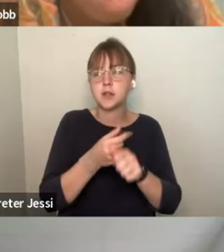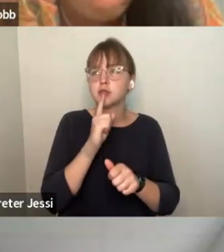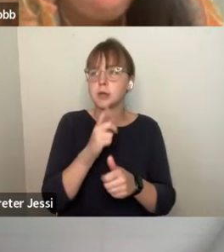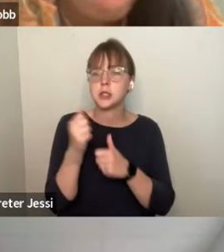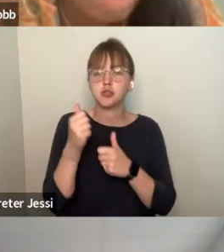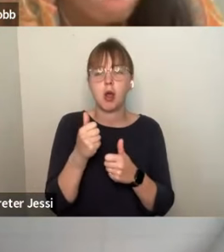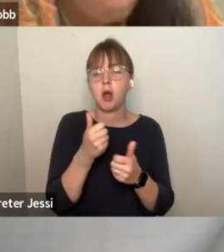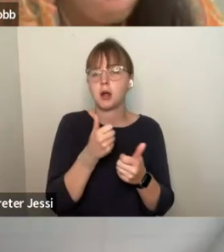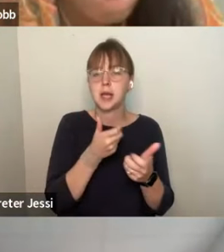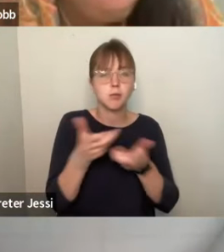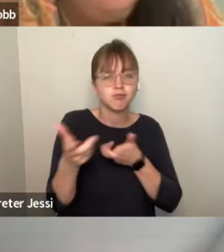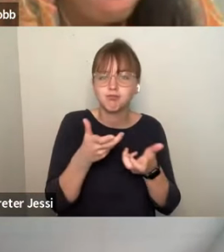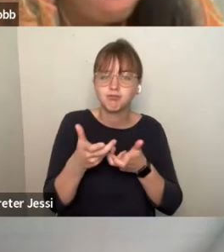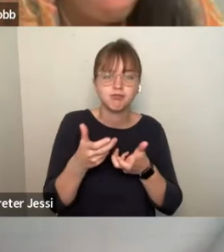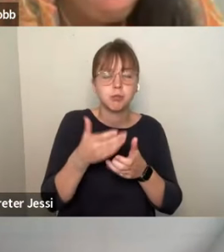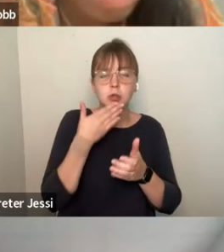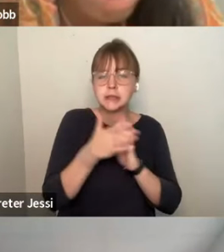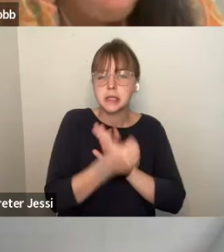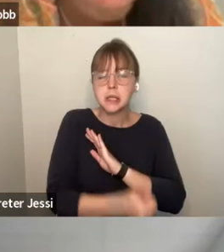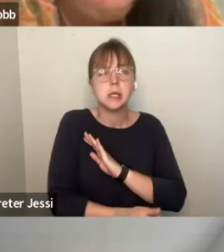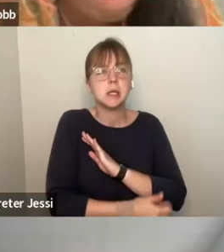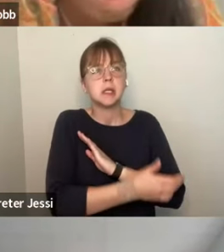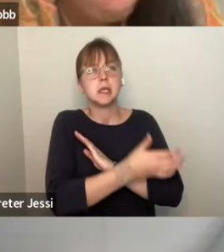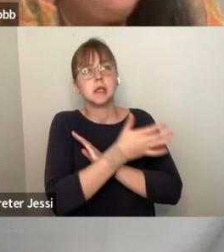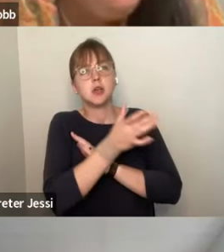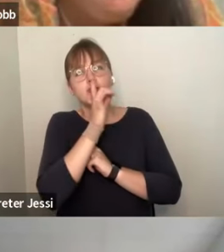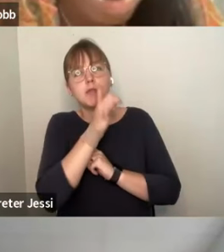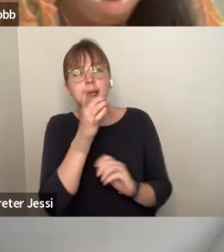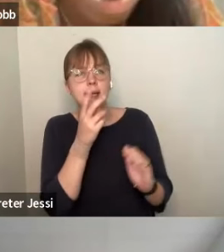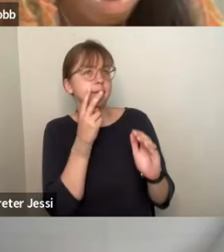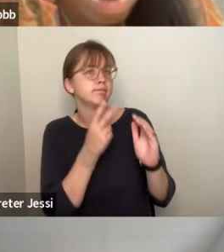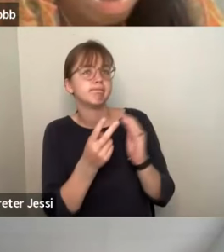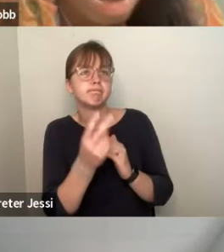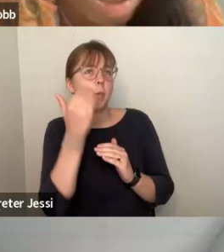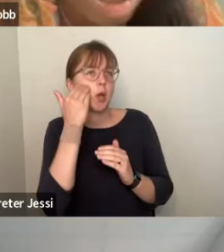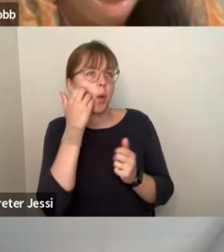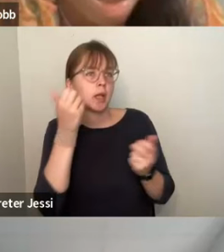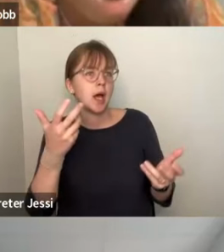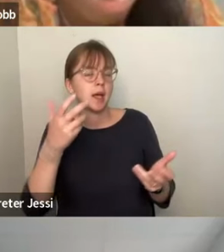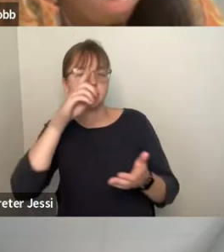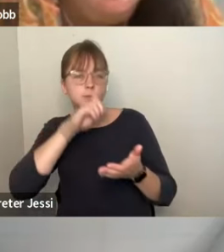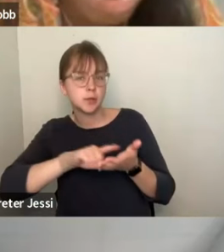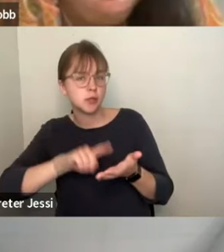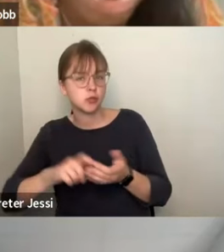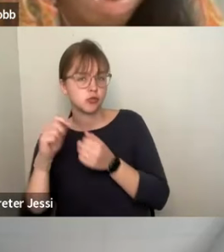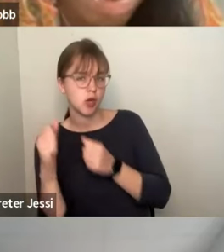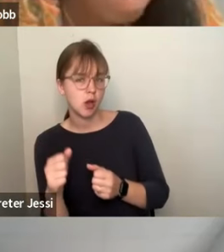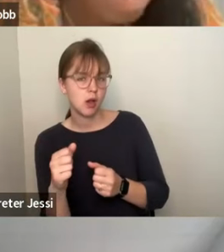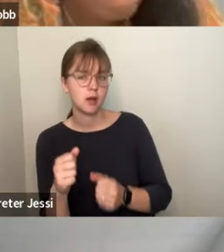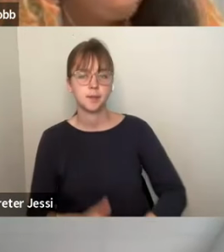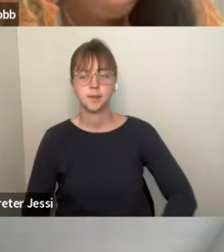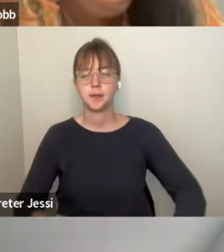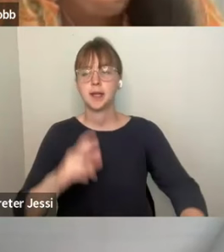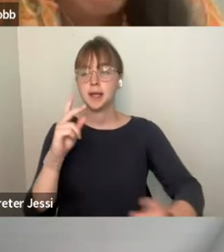informative, and insightful. Absolutely. Just the kudos are just coming through, because I think people think that we're